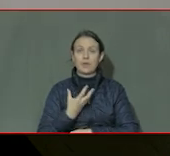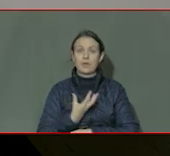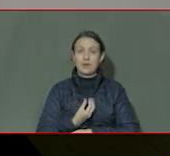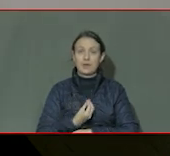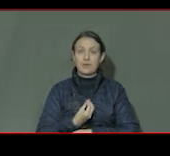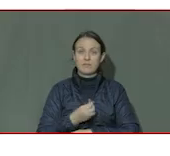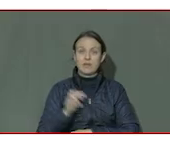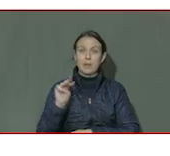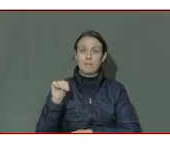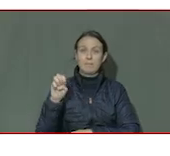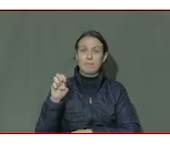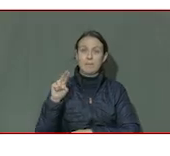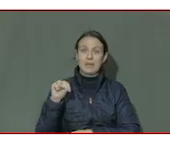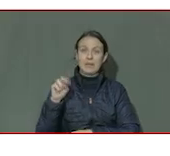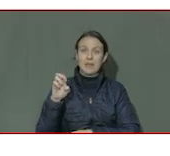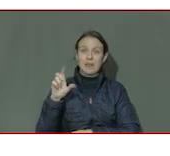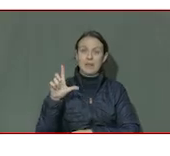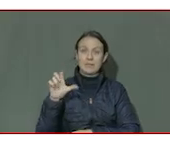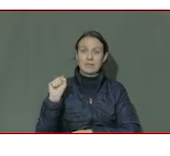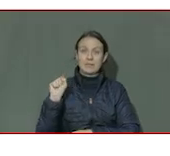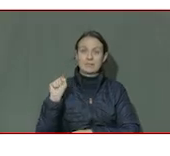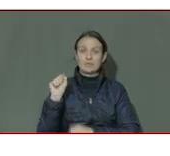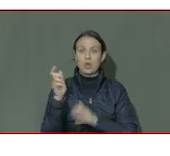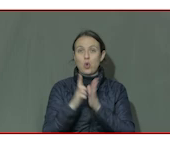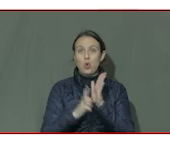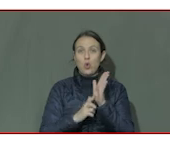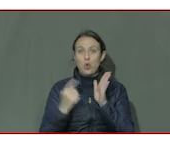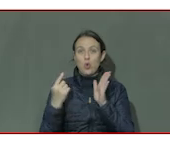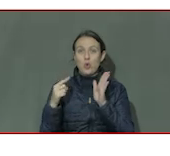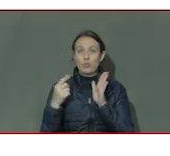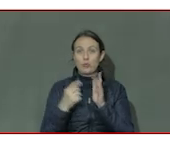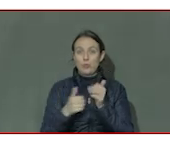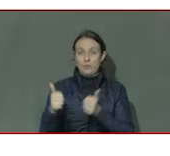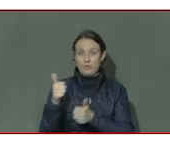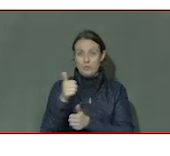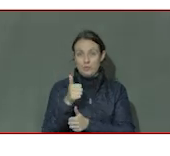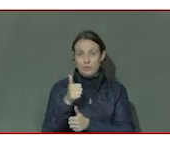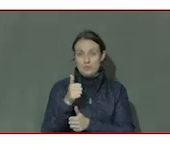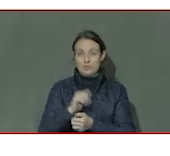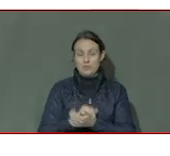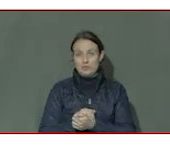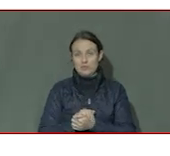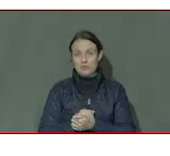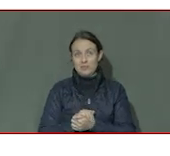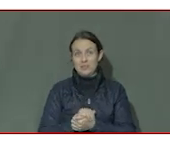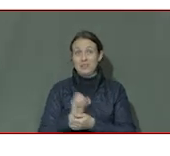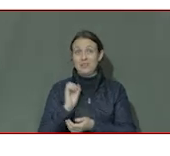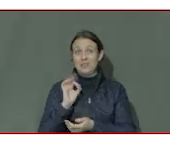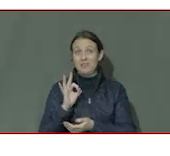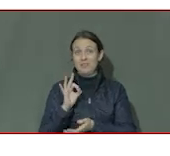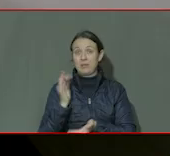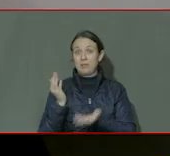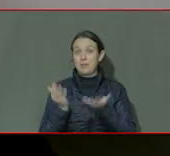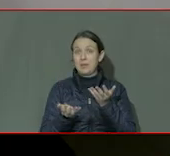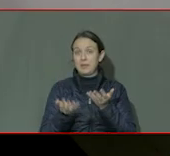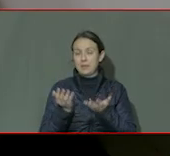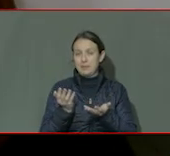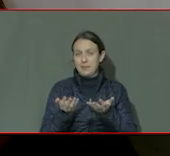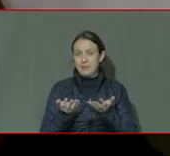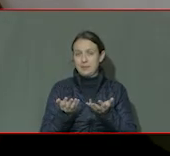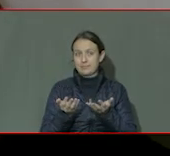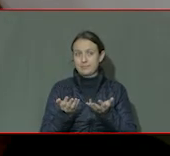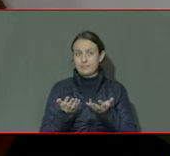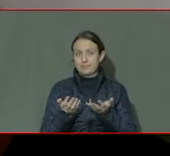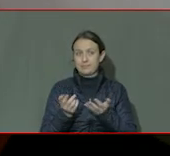law of dominance. Okay? Mendel's law of dominance. If we have